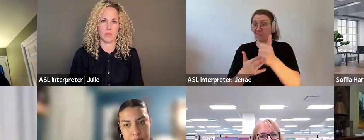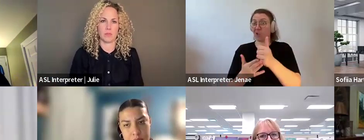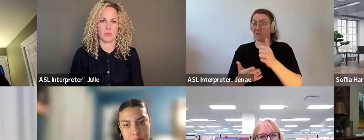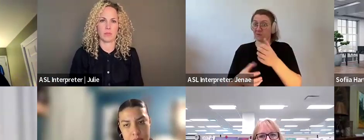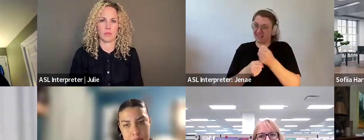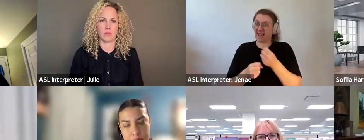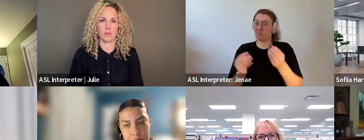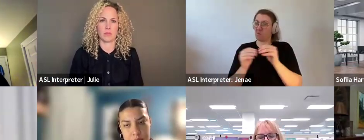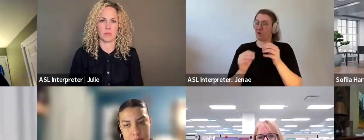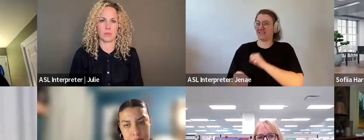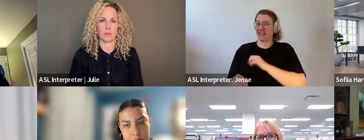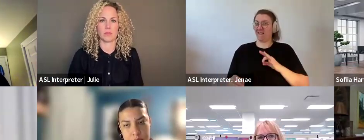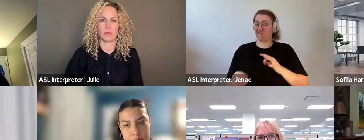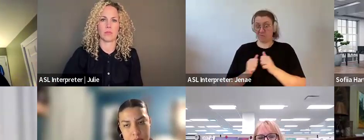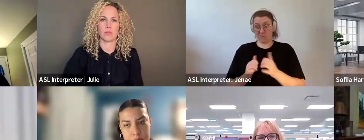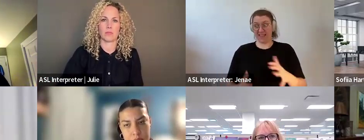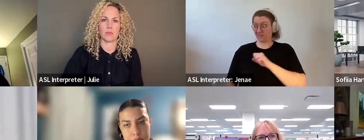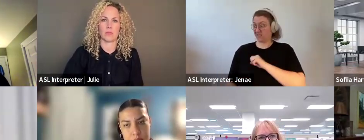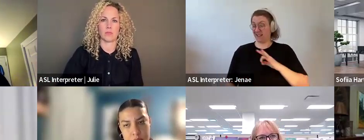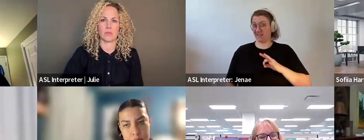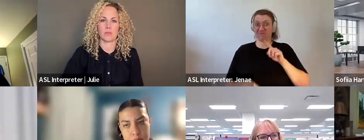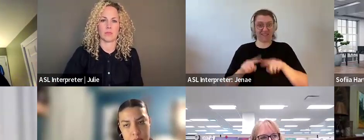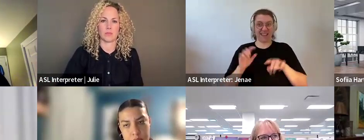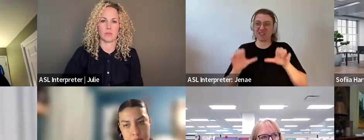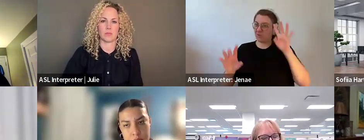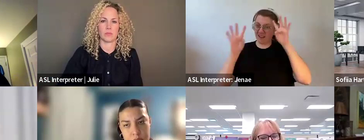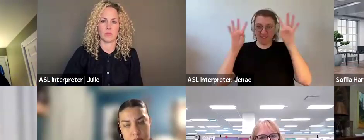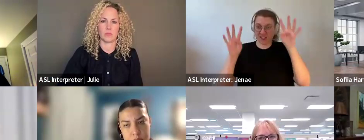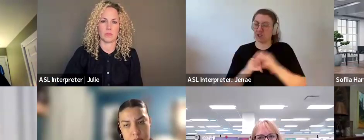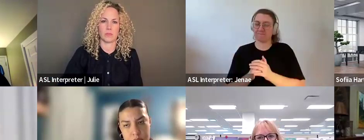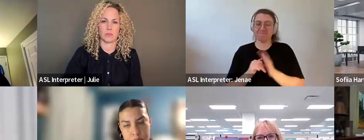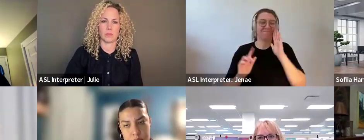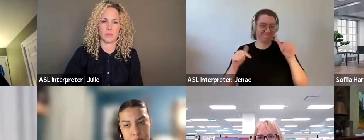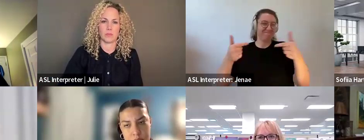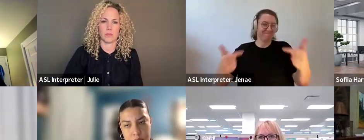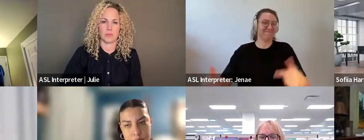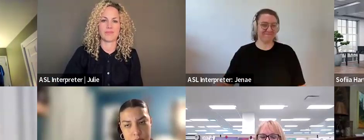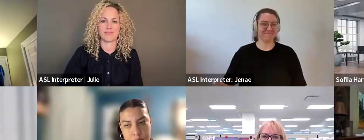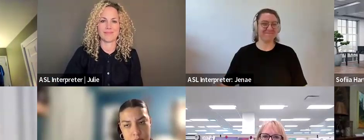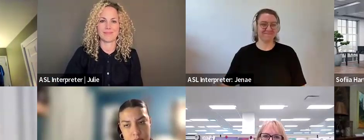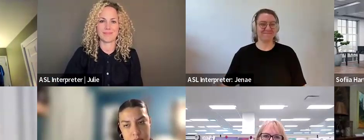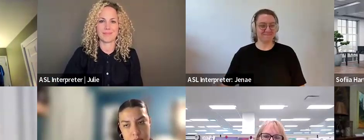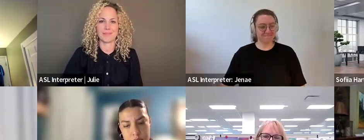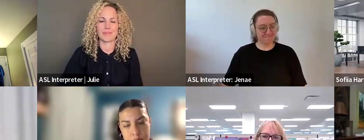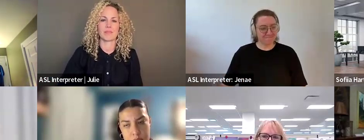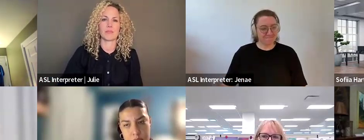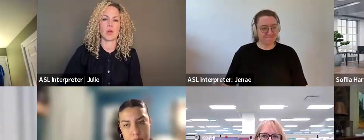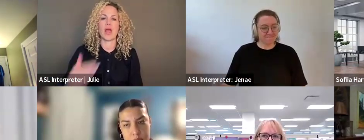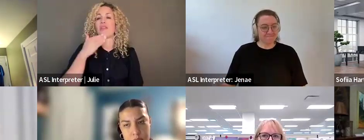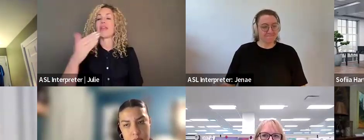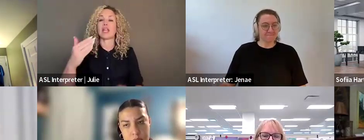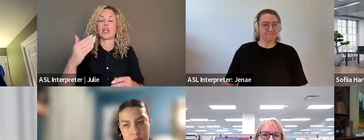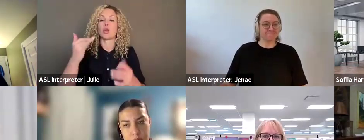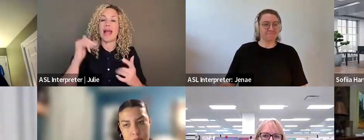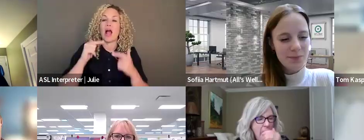do it, because without the staff you can't do the innovation. All right, thank you very much. I'm going to throw it over to